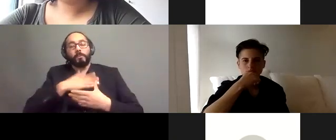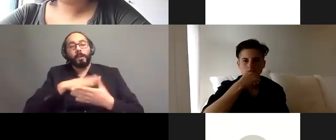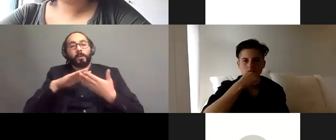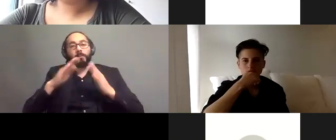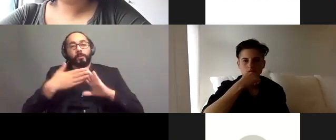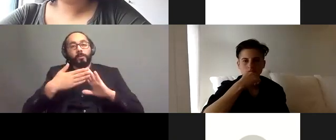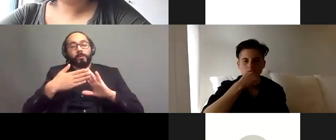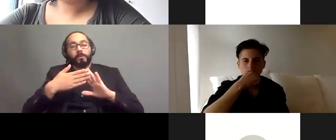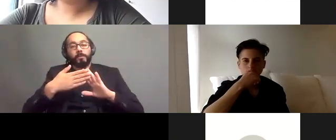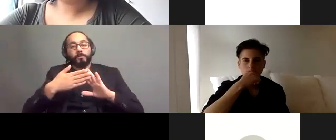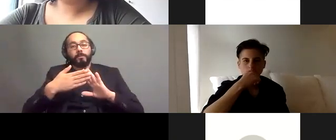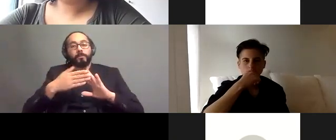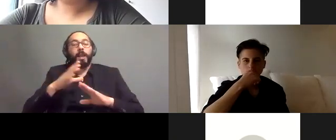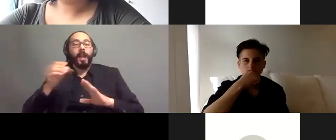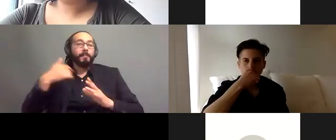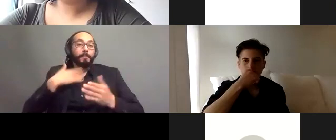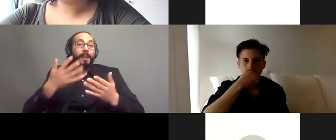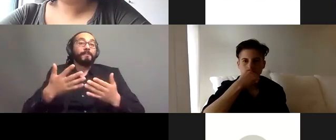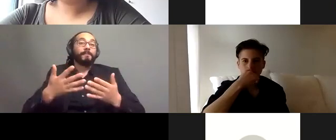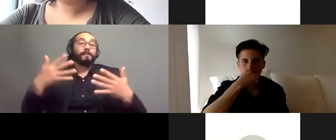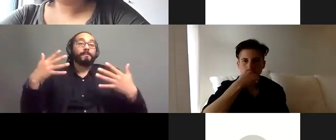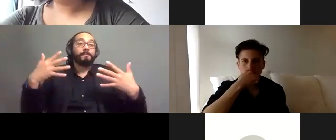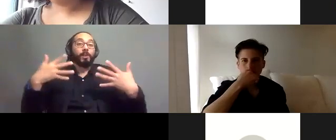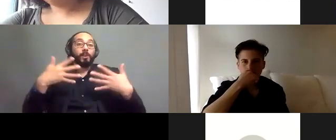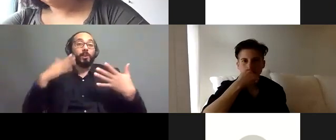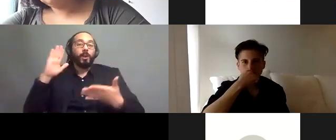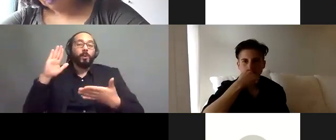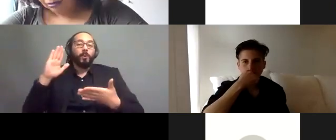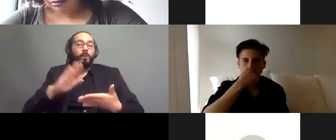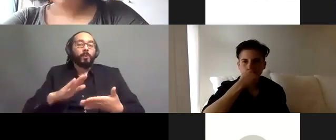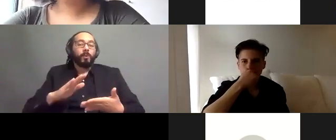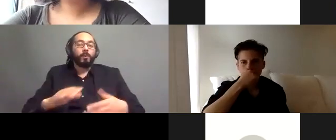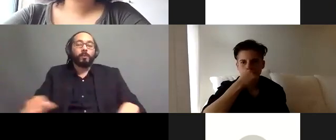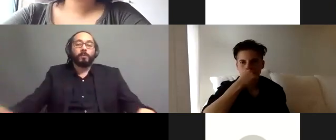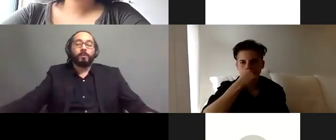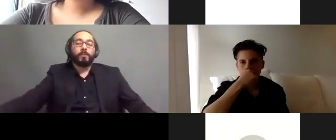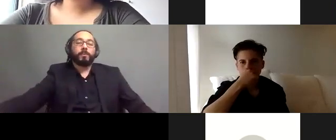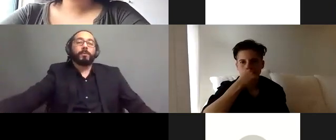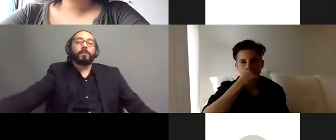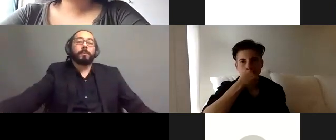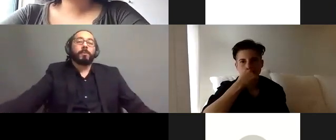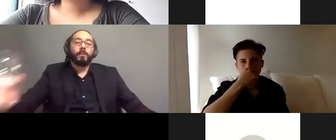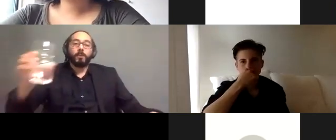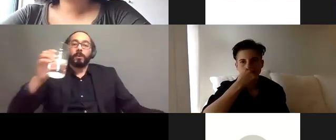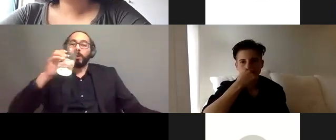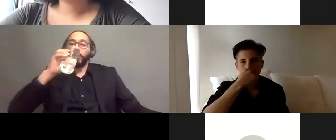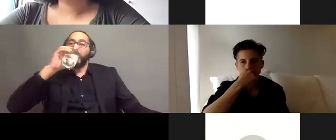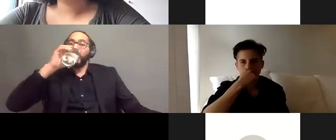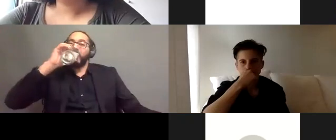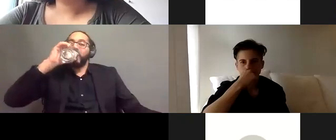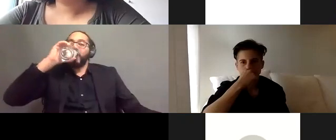I'll ease my fear for sure. Yeah. So yeah, so representation is very important. Yes.